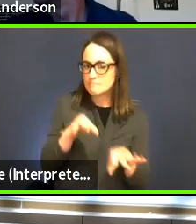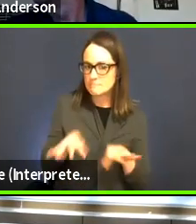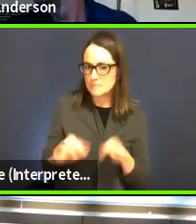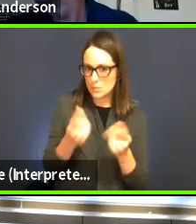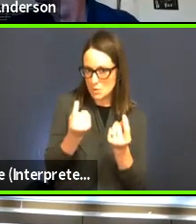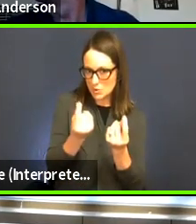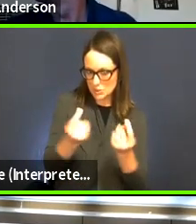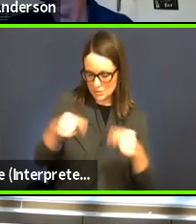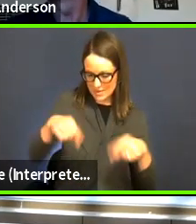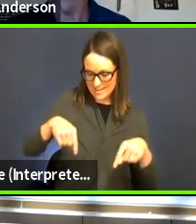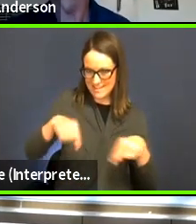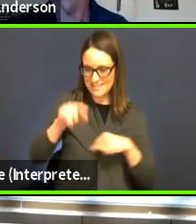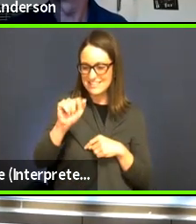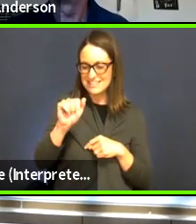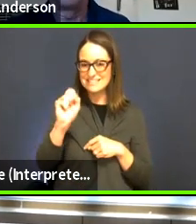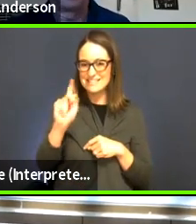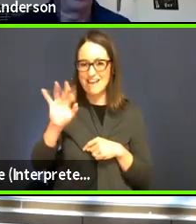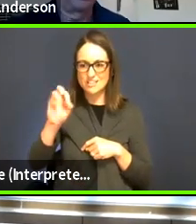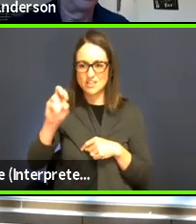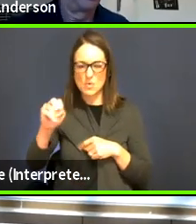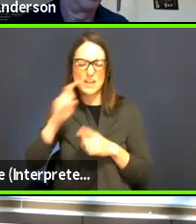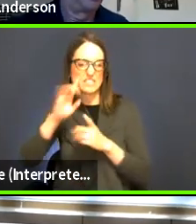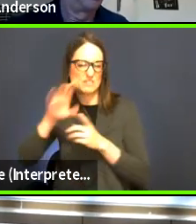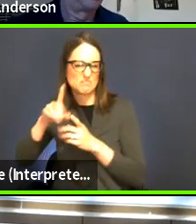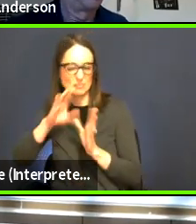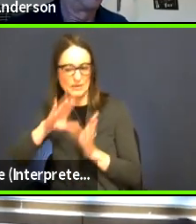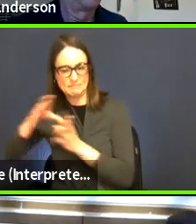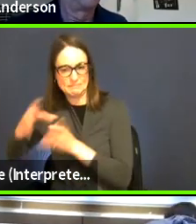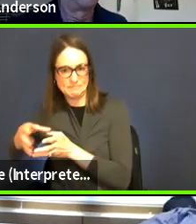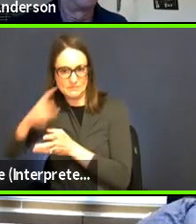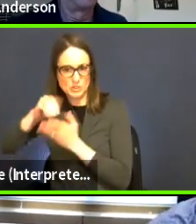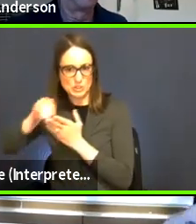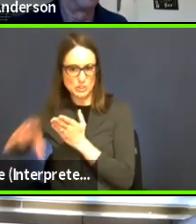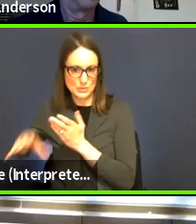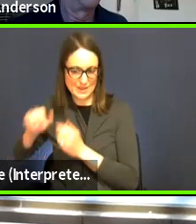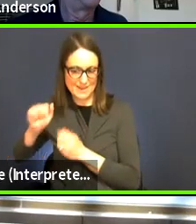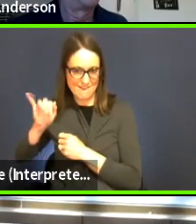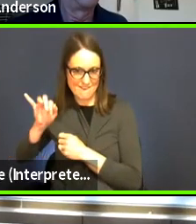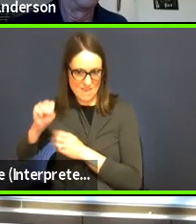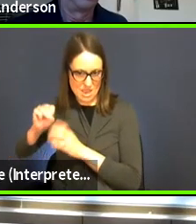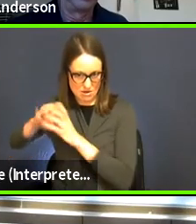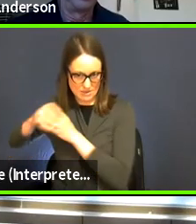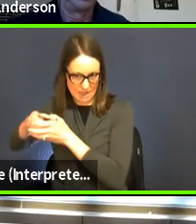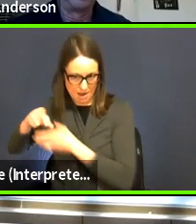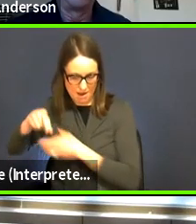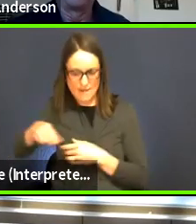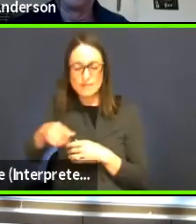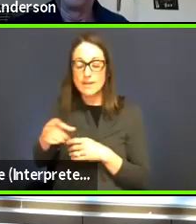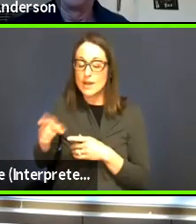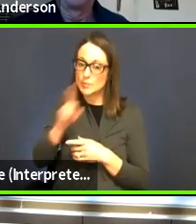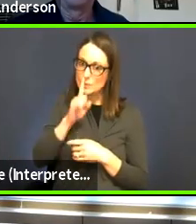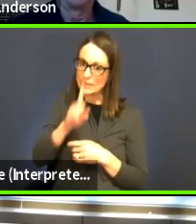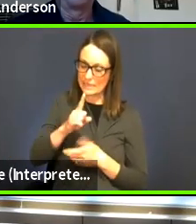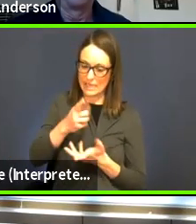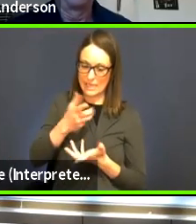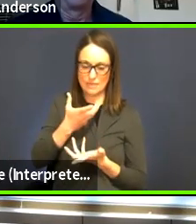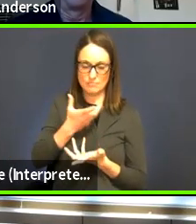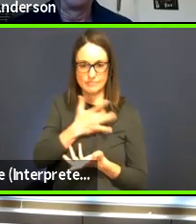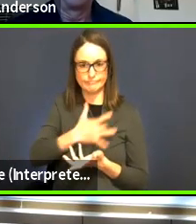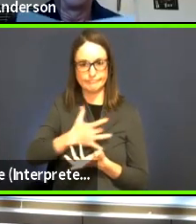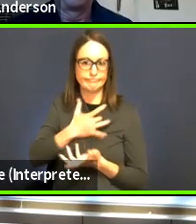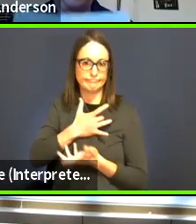on the student affairs side. And I'm very pleased with the work that the task force has completed